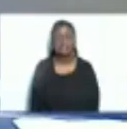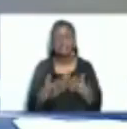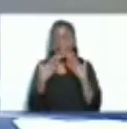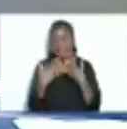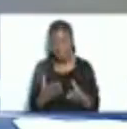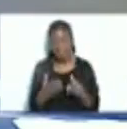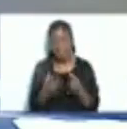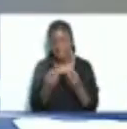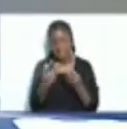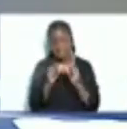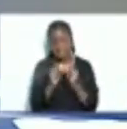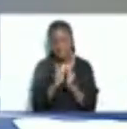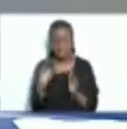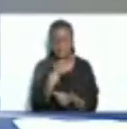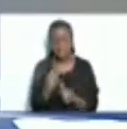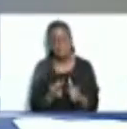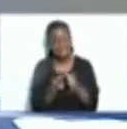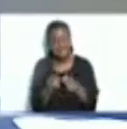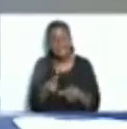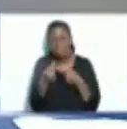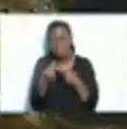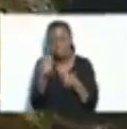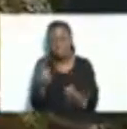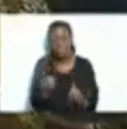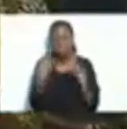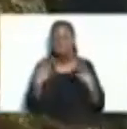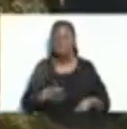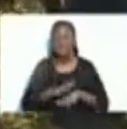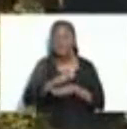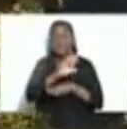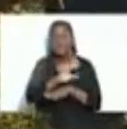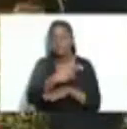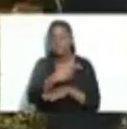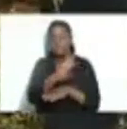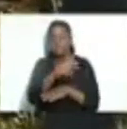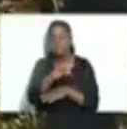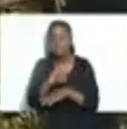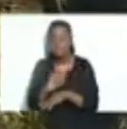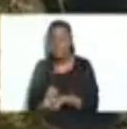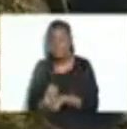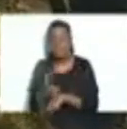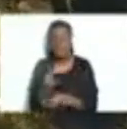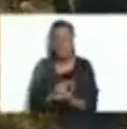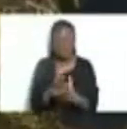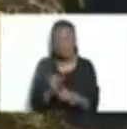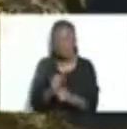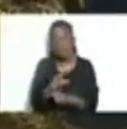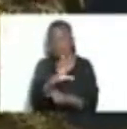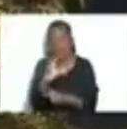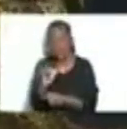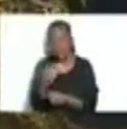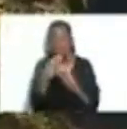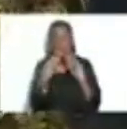Well, thank you so much for staying with us. A special treat for scores of residents on Christie Park who received 250 Thanksgiving meals thanks to